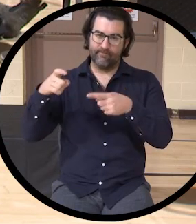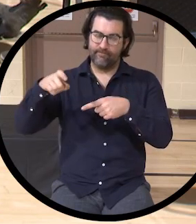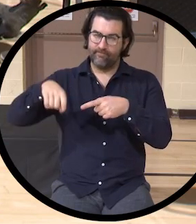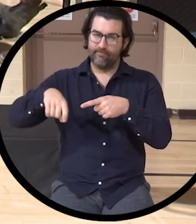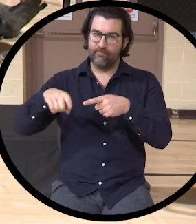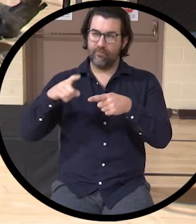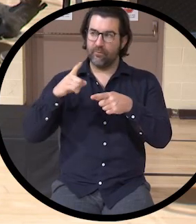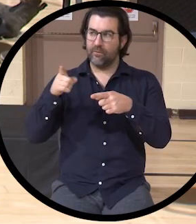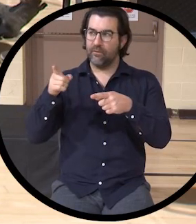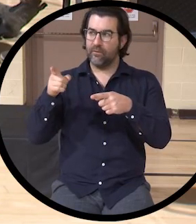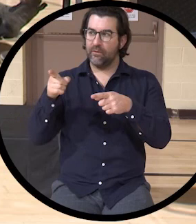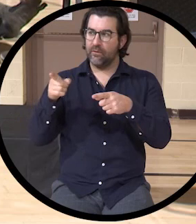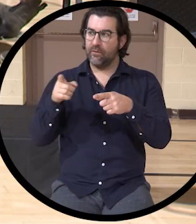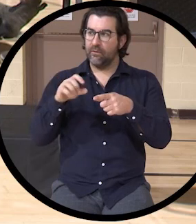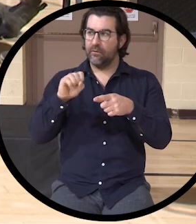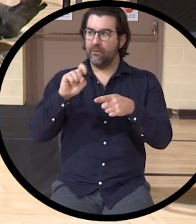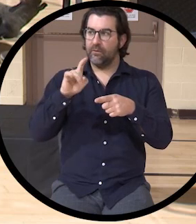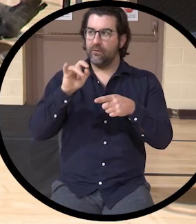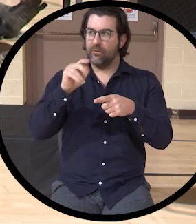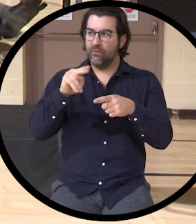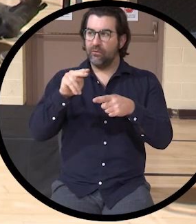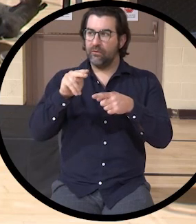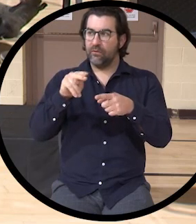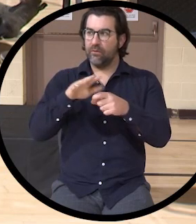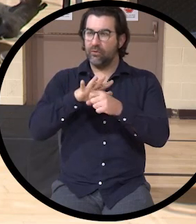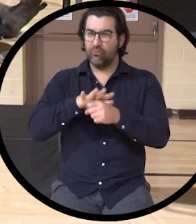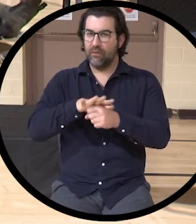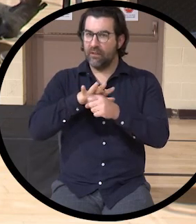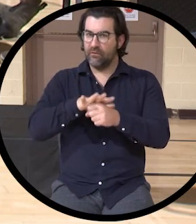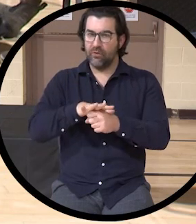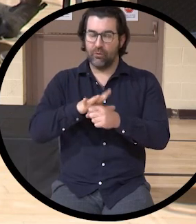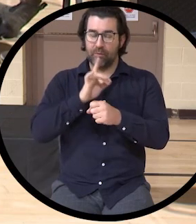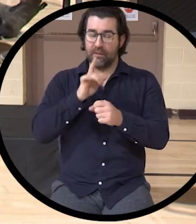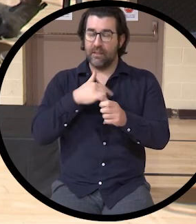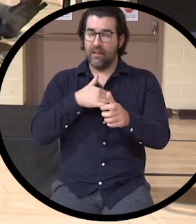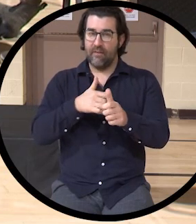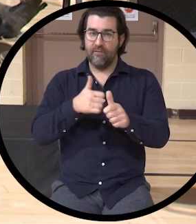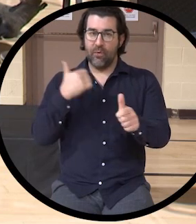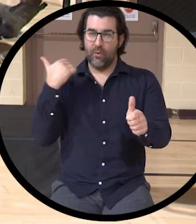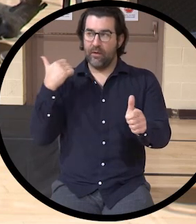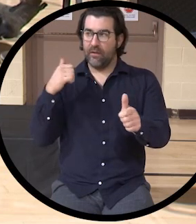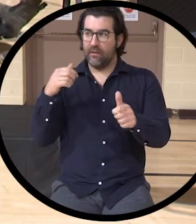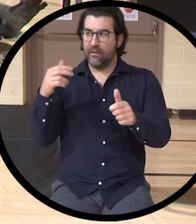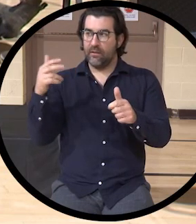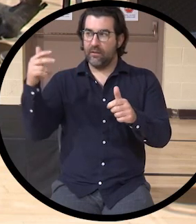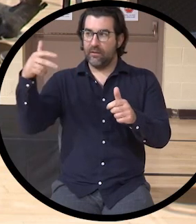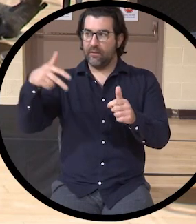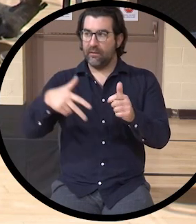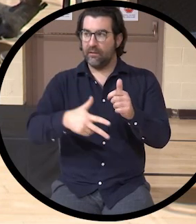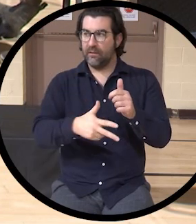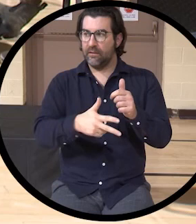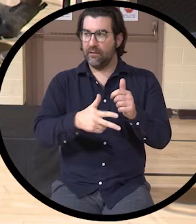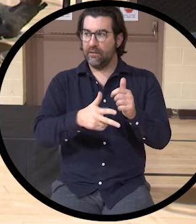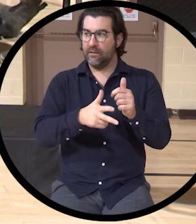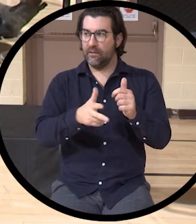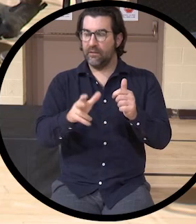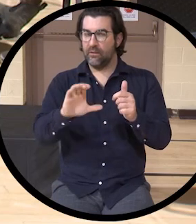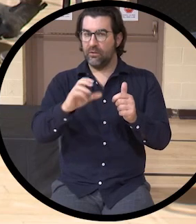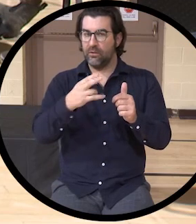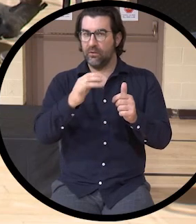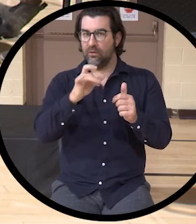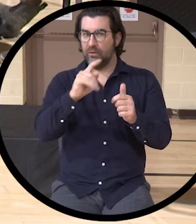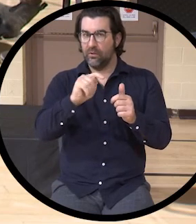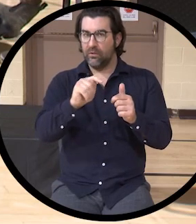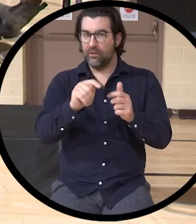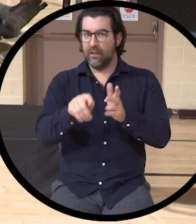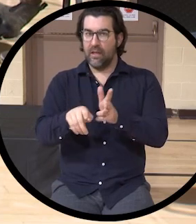I find this stretch of Stanton Avenue so stressful that I just avoid it. So I come down the hill of Stanton Avenue, I make a turn which is left, make a left